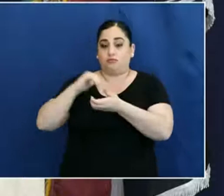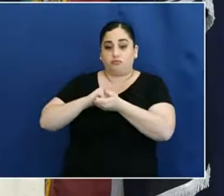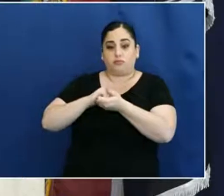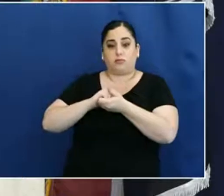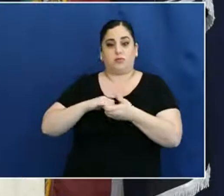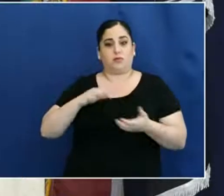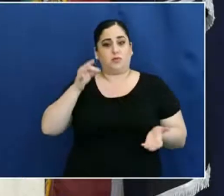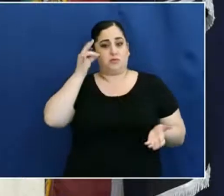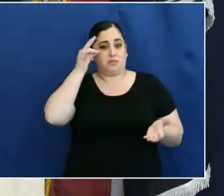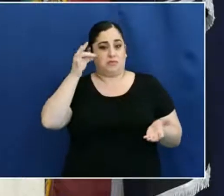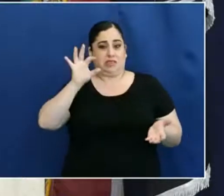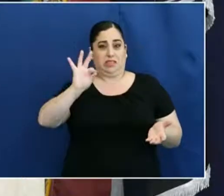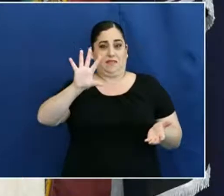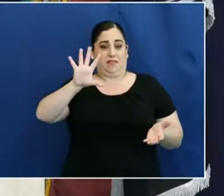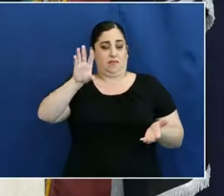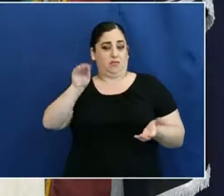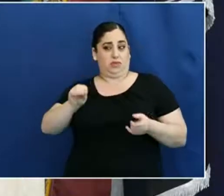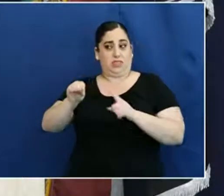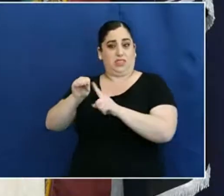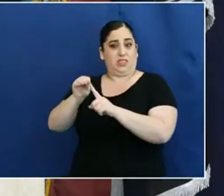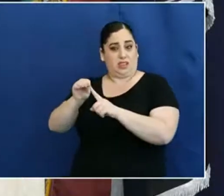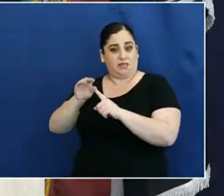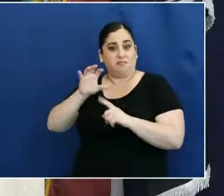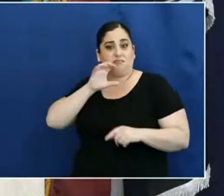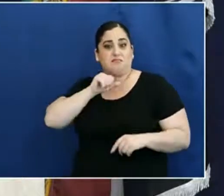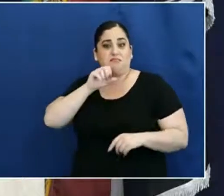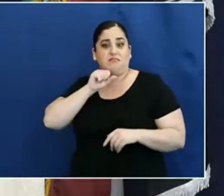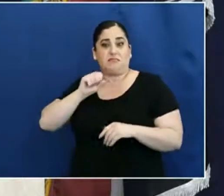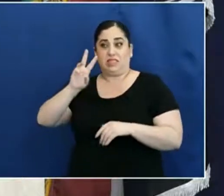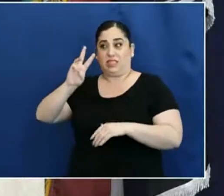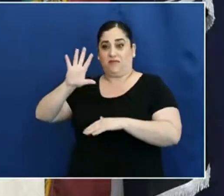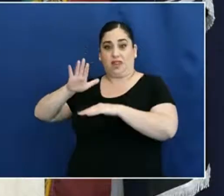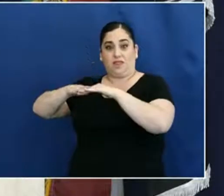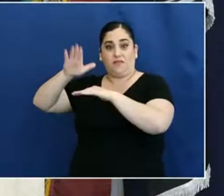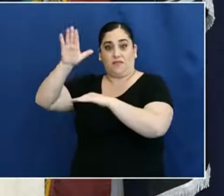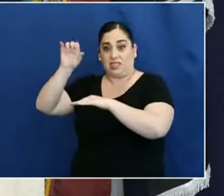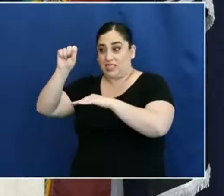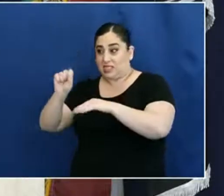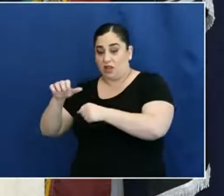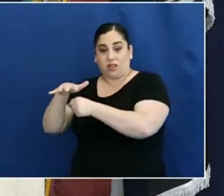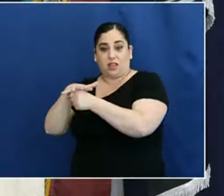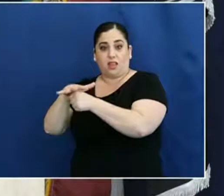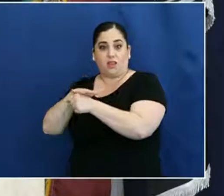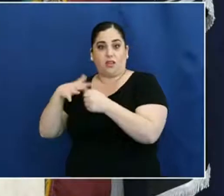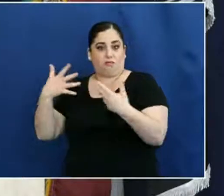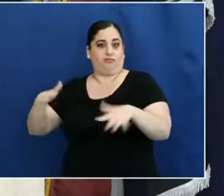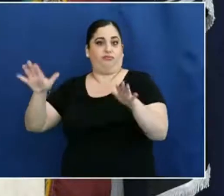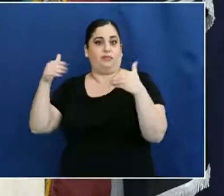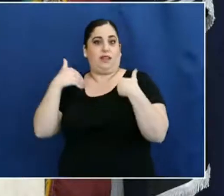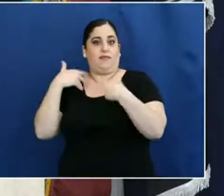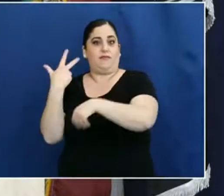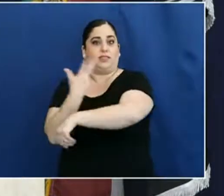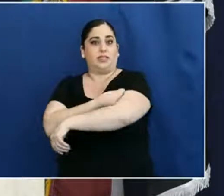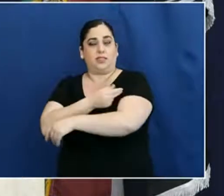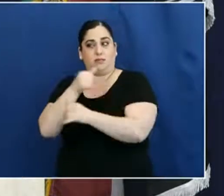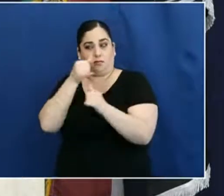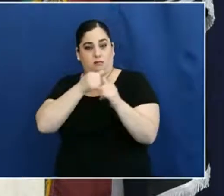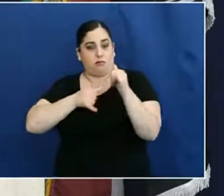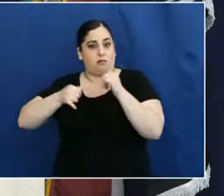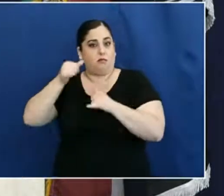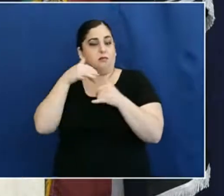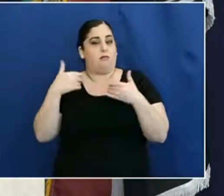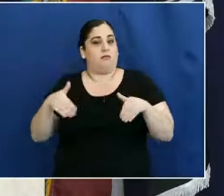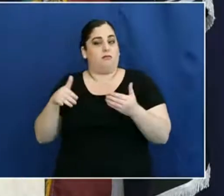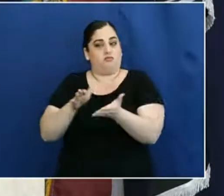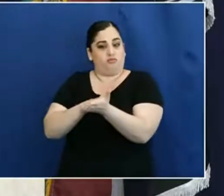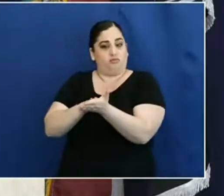of the county have received at least one dose, I think is a testament to some incredible work that's been done. So thank you. With that, let's jump into our questions for today. We'll start with our call-in